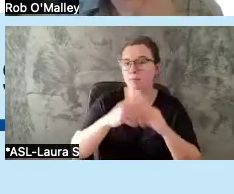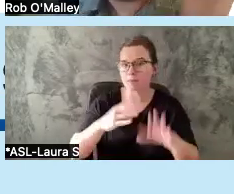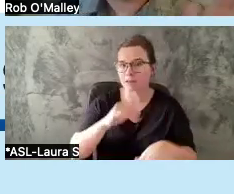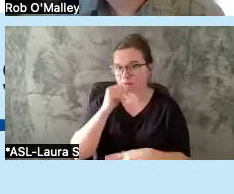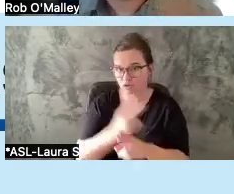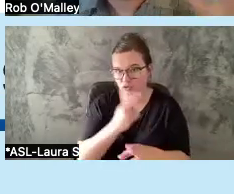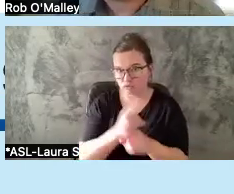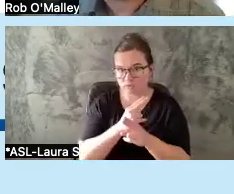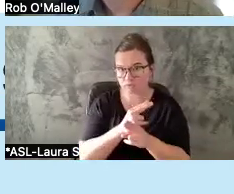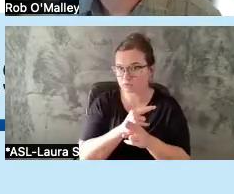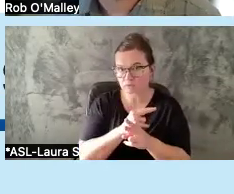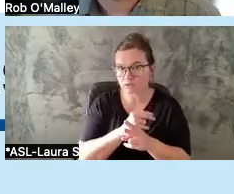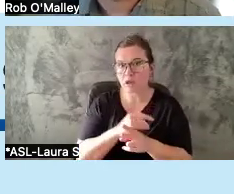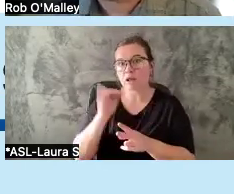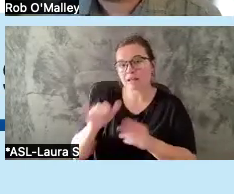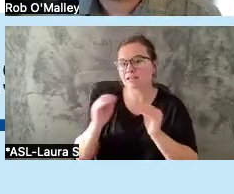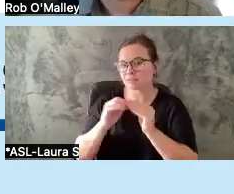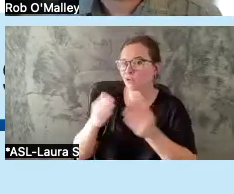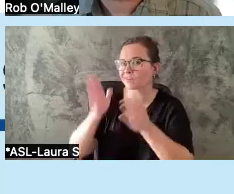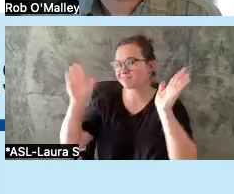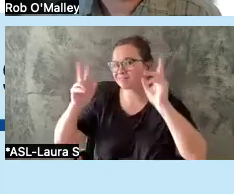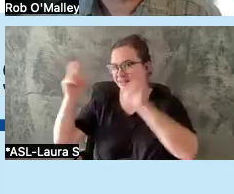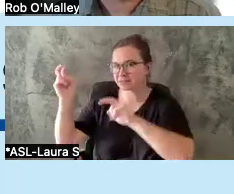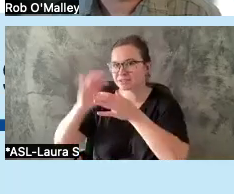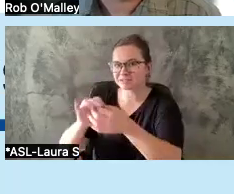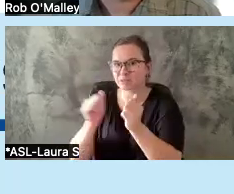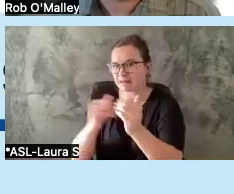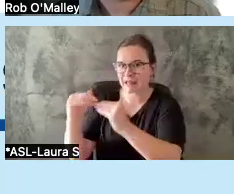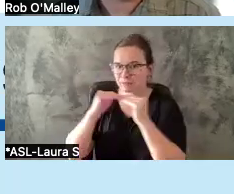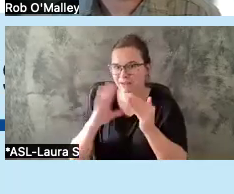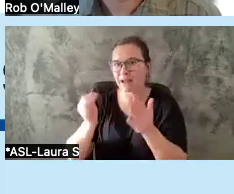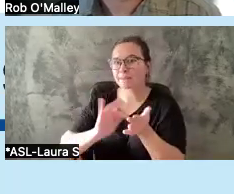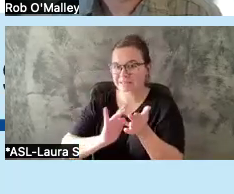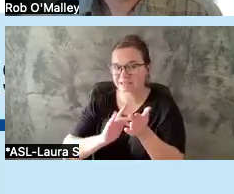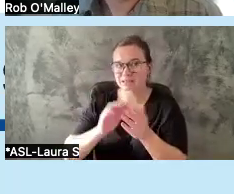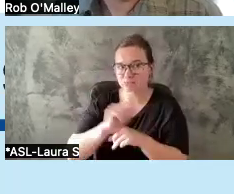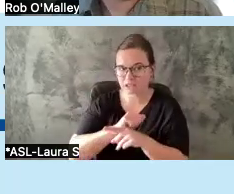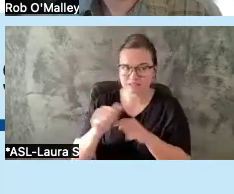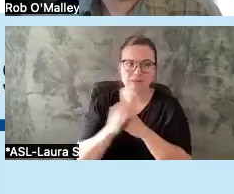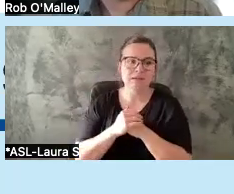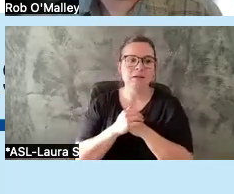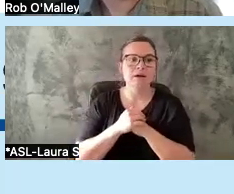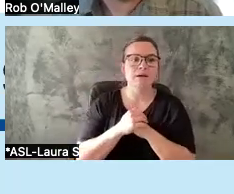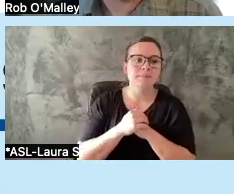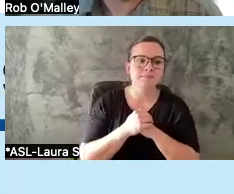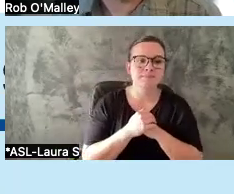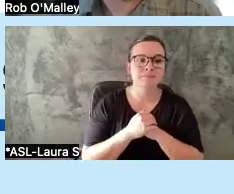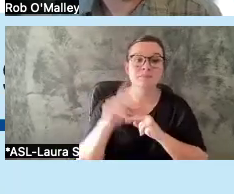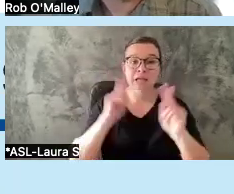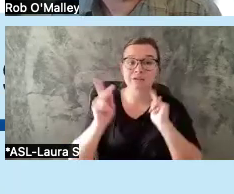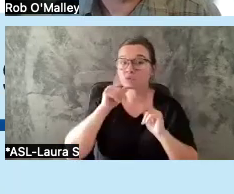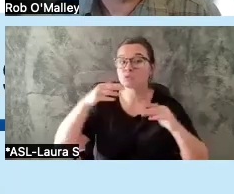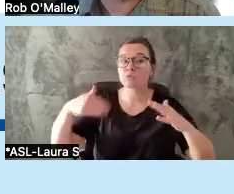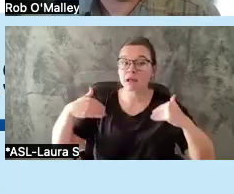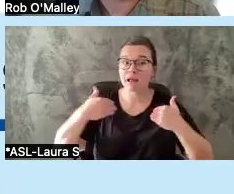which is maybe a broader conversation about equity and medical practice. Individuals who have a